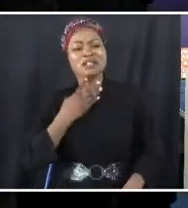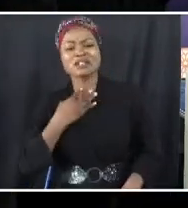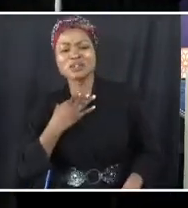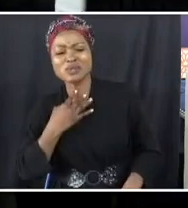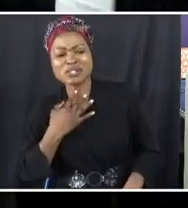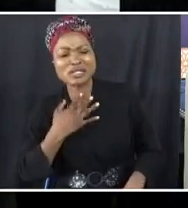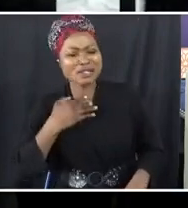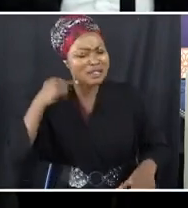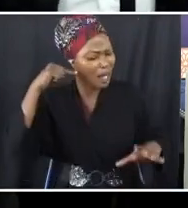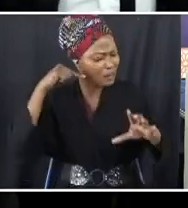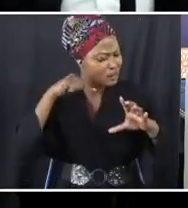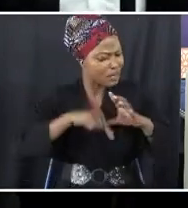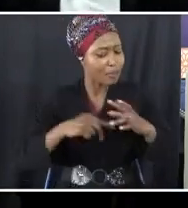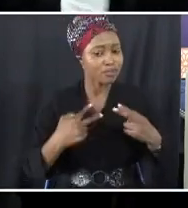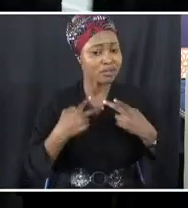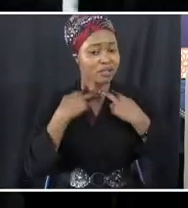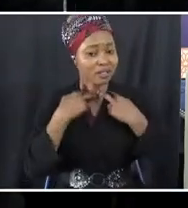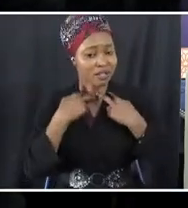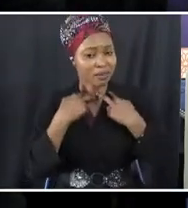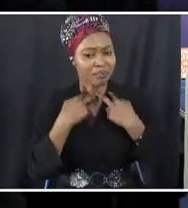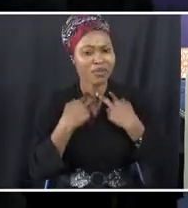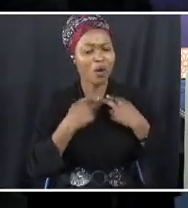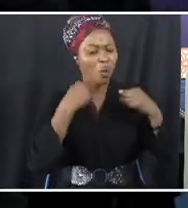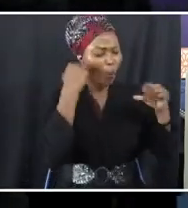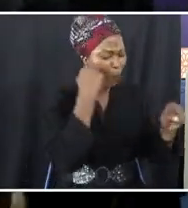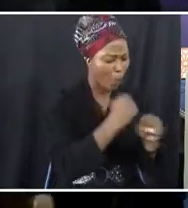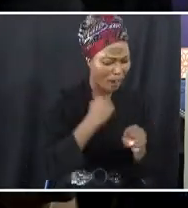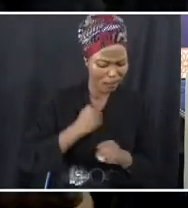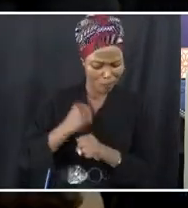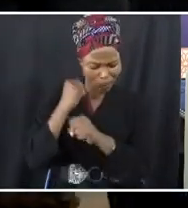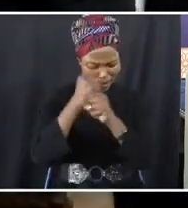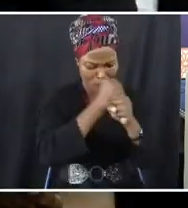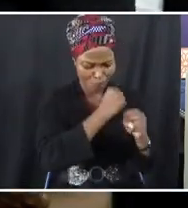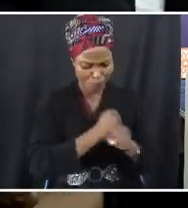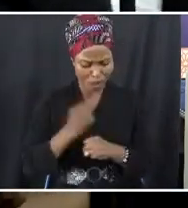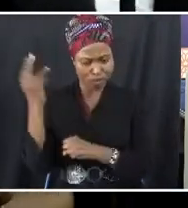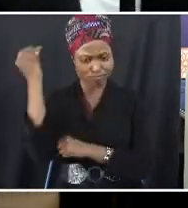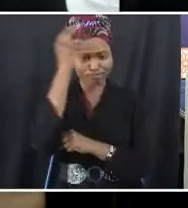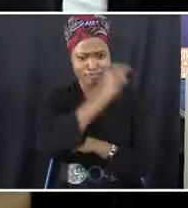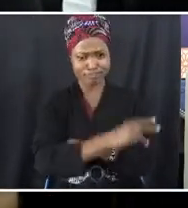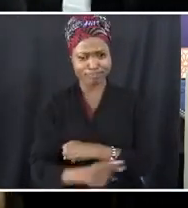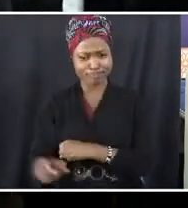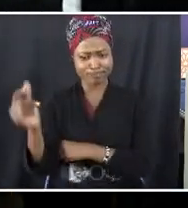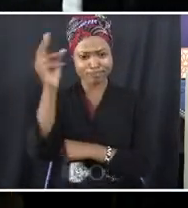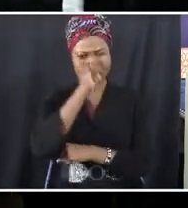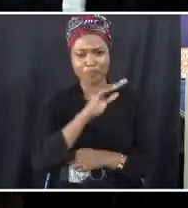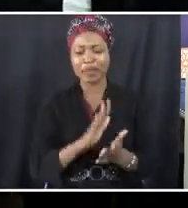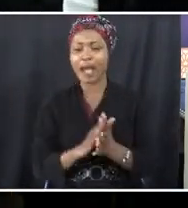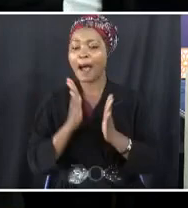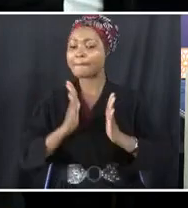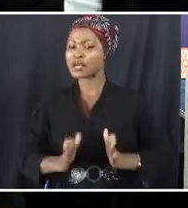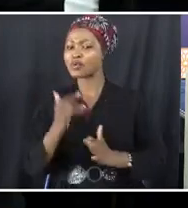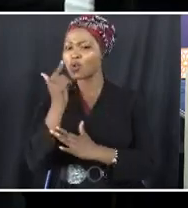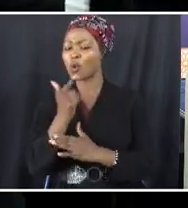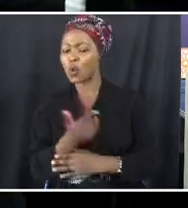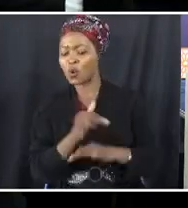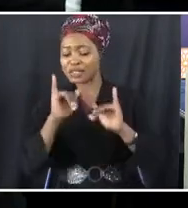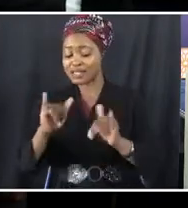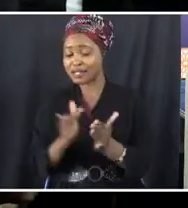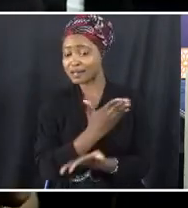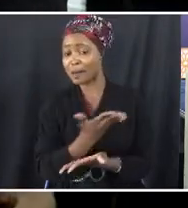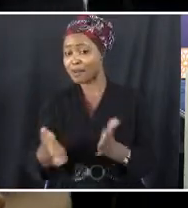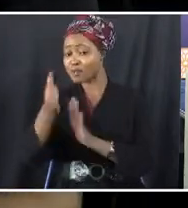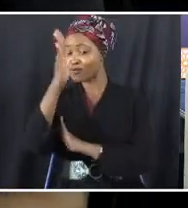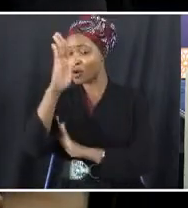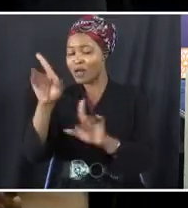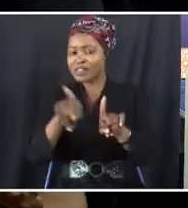deadly trap. Toiling through long, dreary days, man who once dwelt in the presence of God and